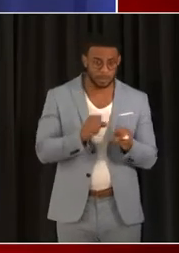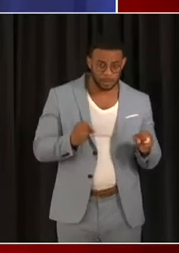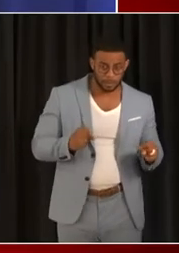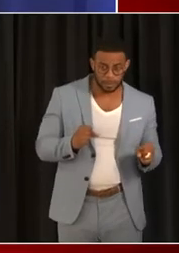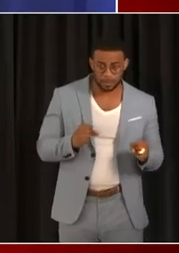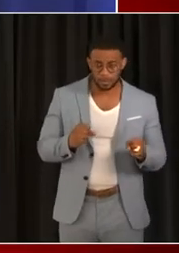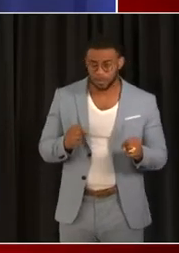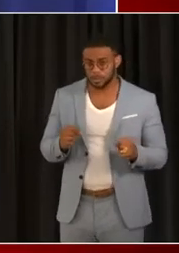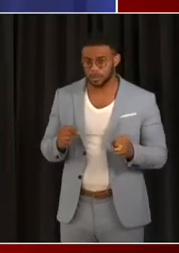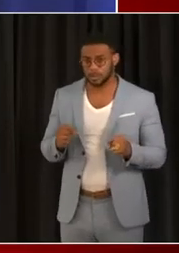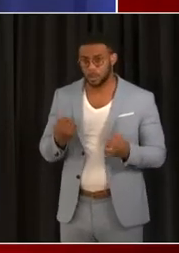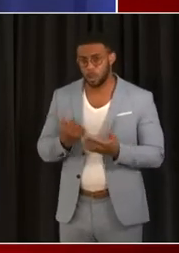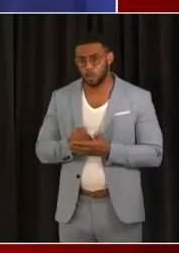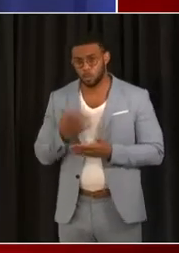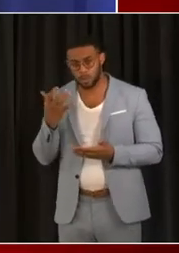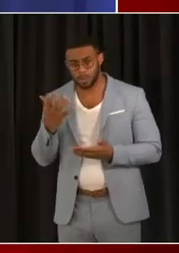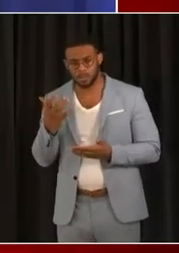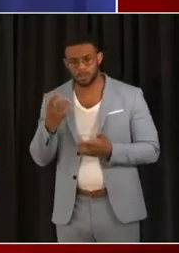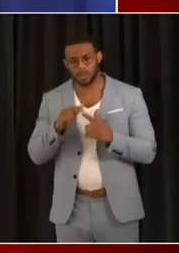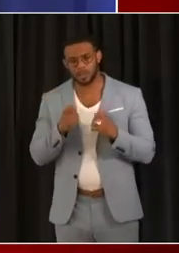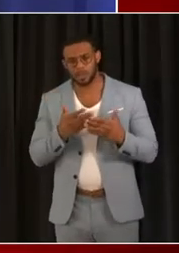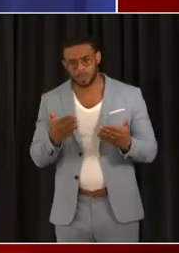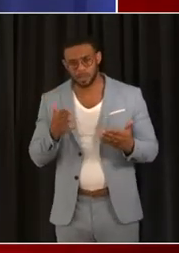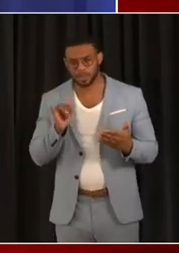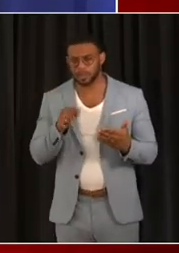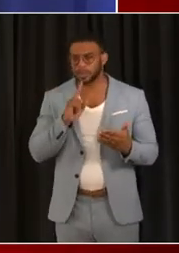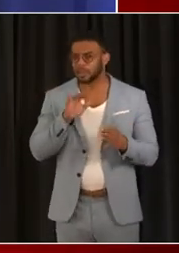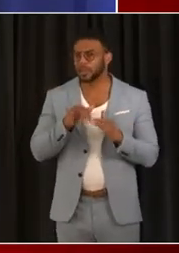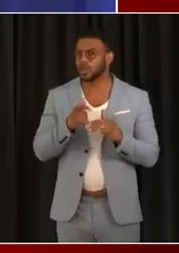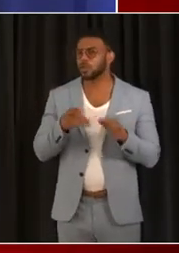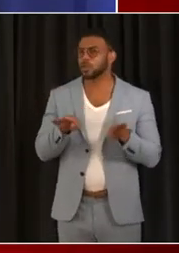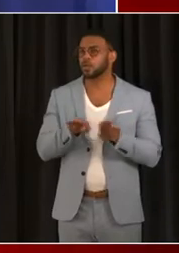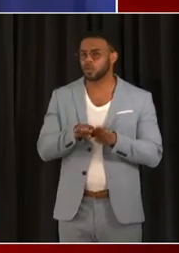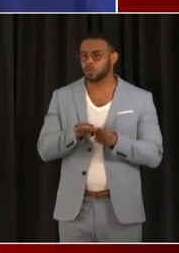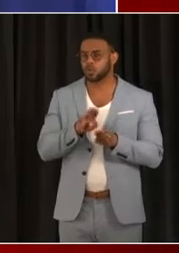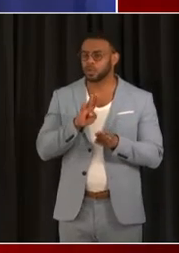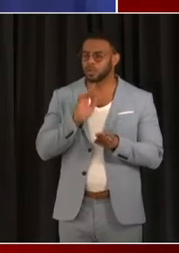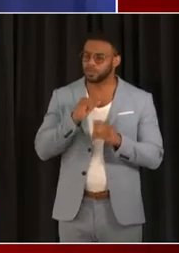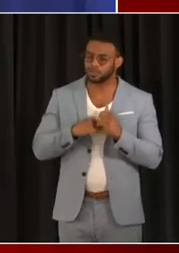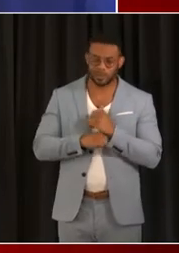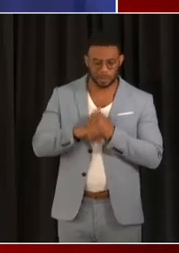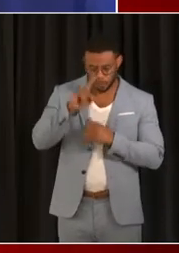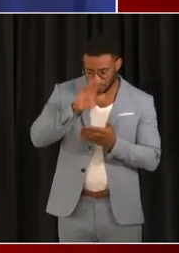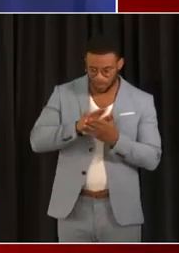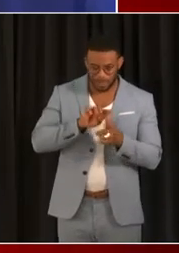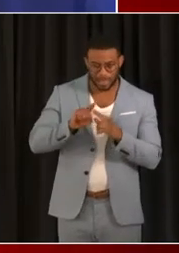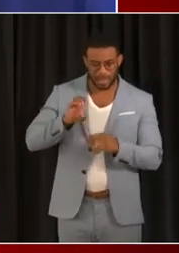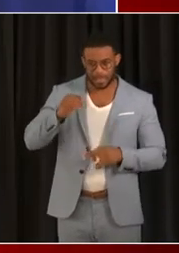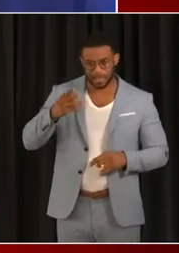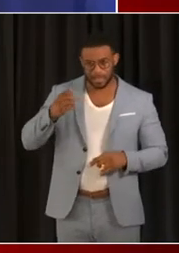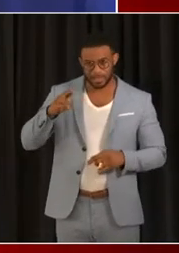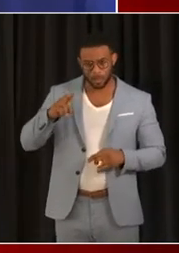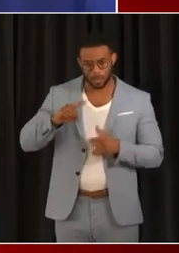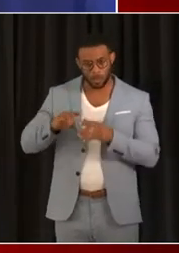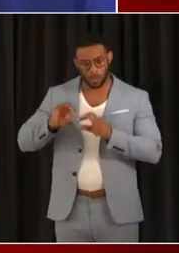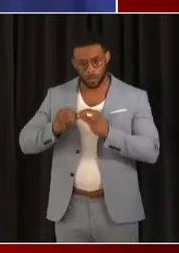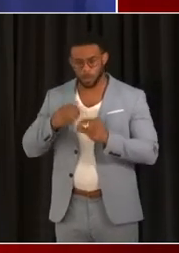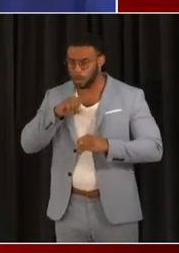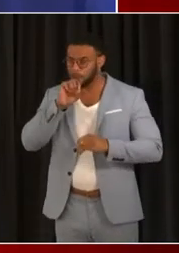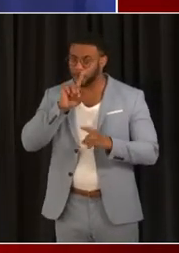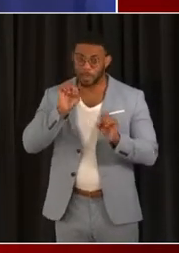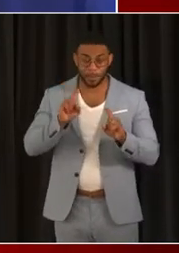safety, wealth, those things. This is how you close it. We fundamentally believe that as a chamber,